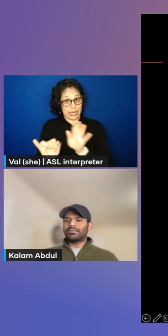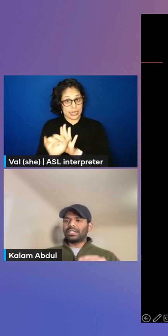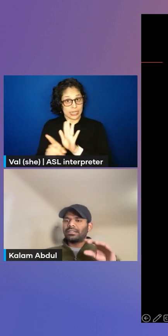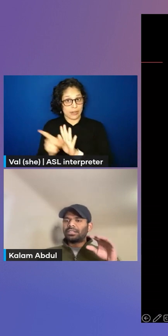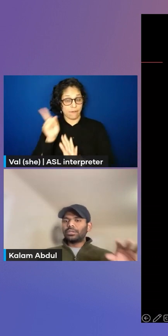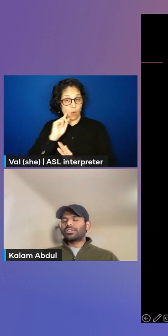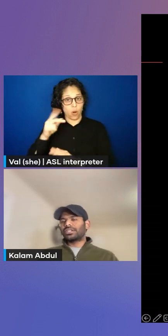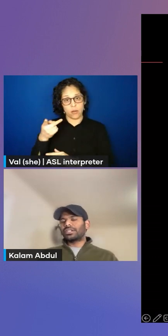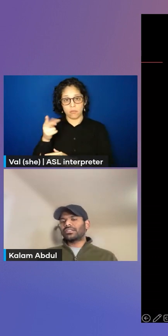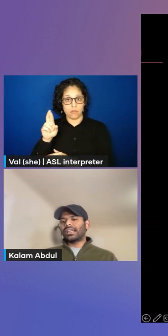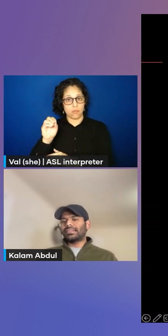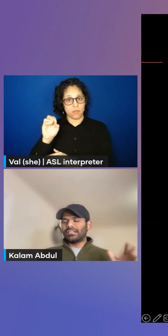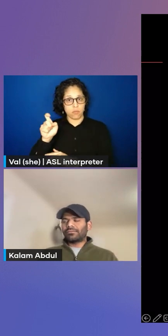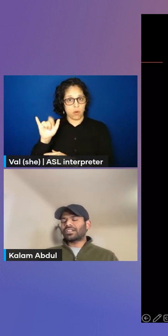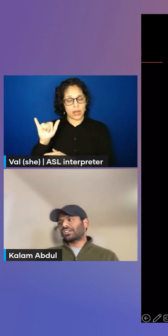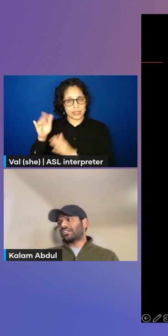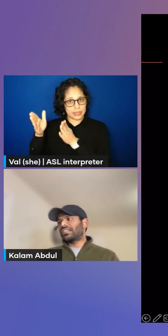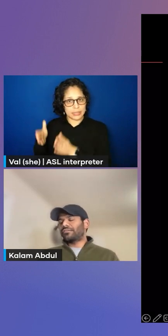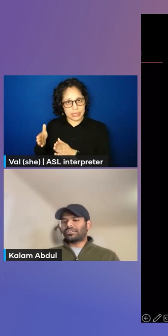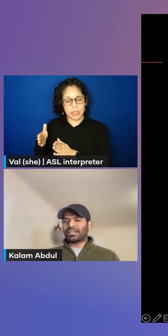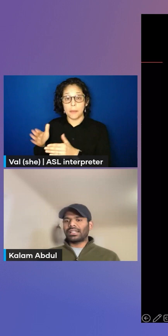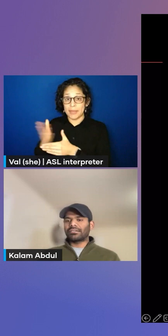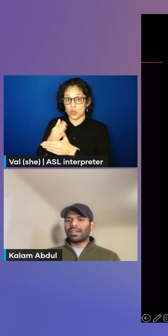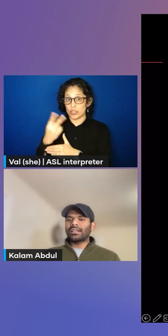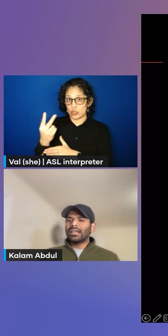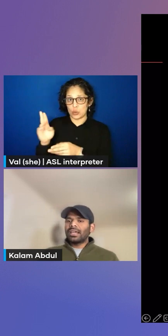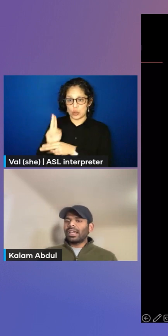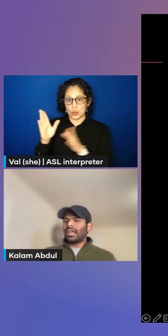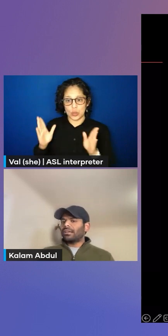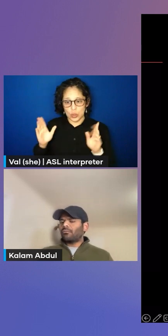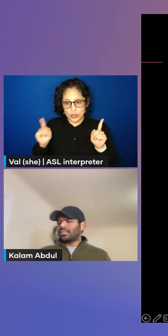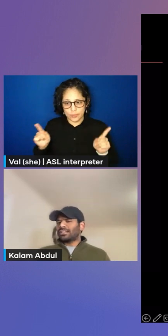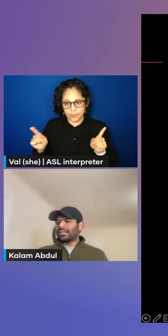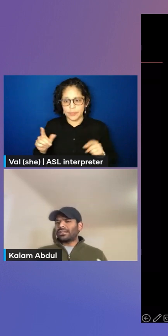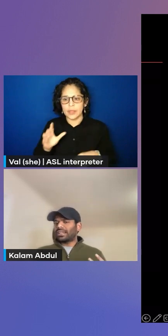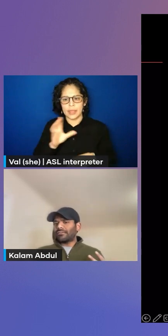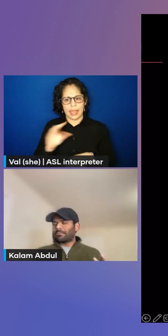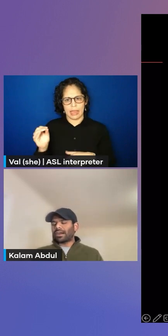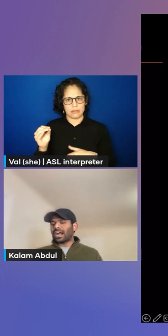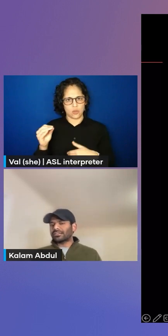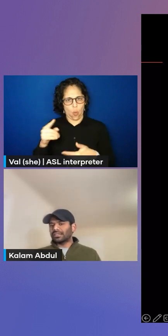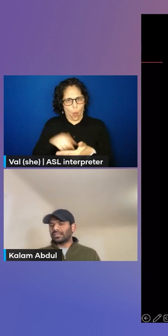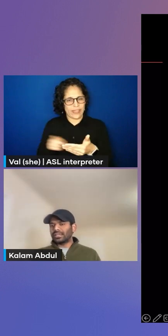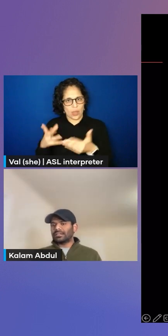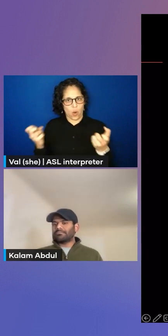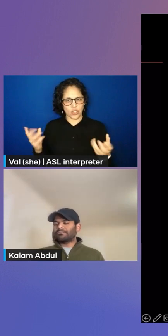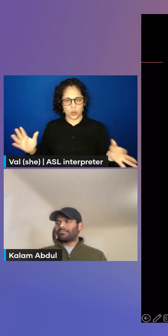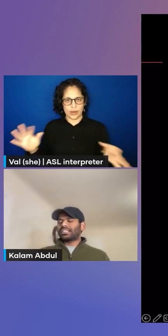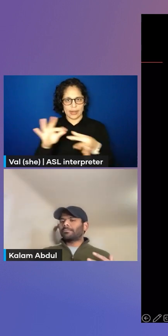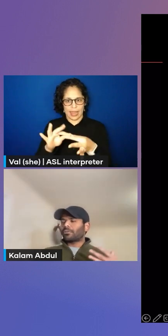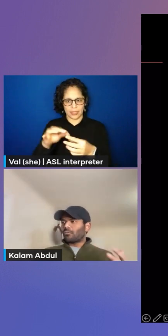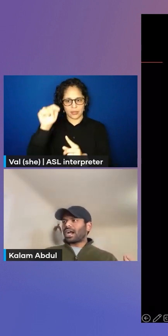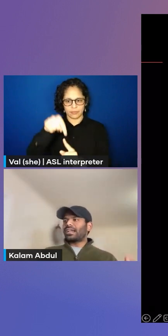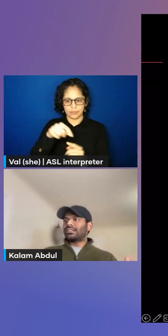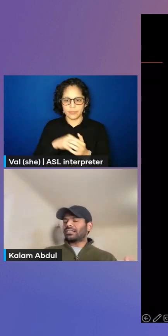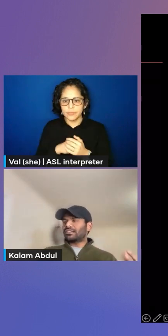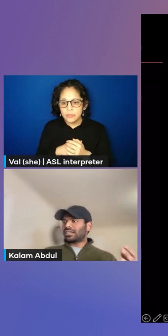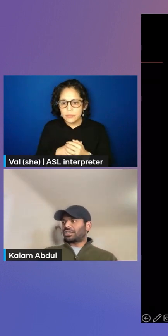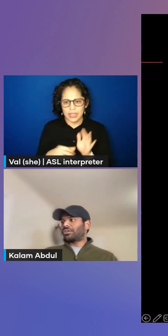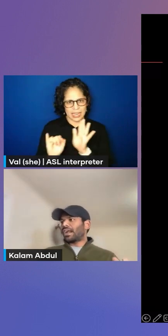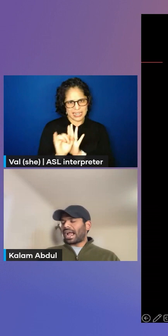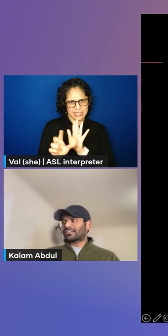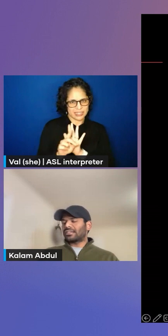sits between users and the infrastructure they wish to connect, right? And what is identity aware proxy? It basically